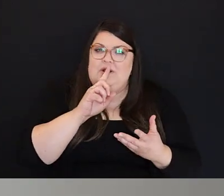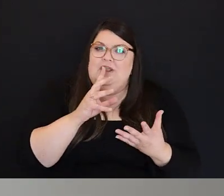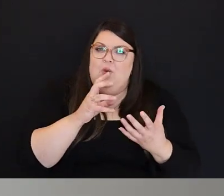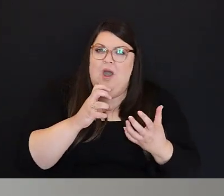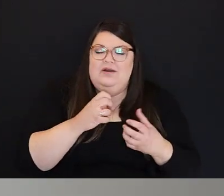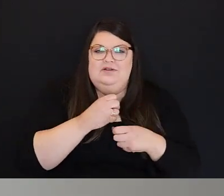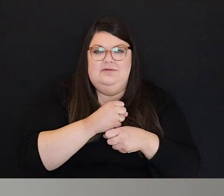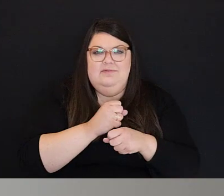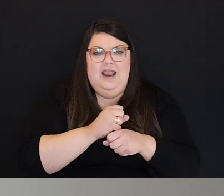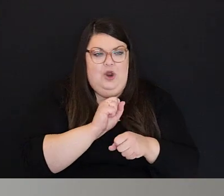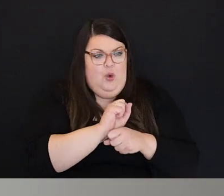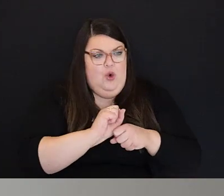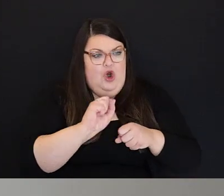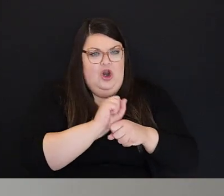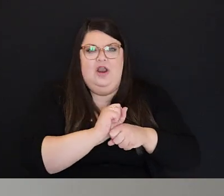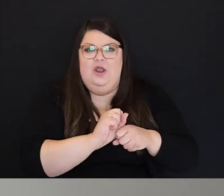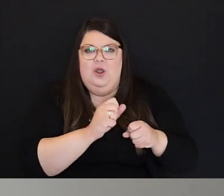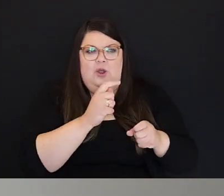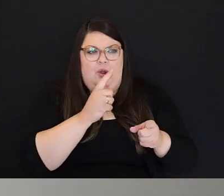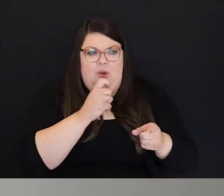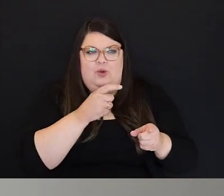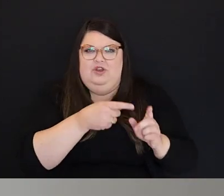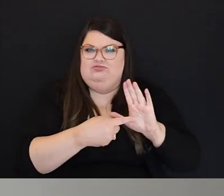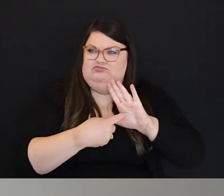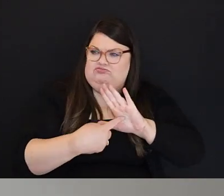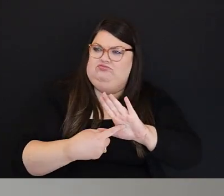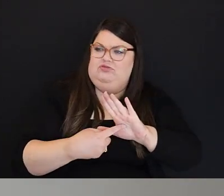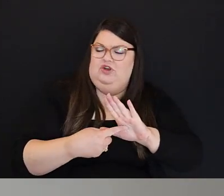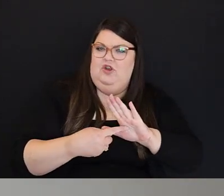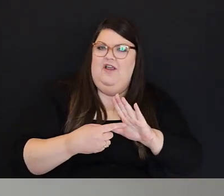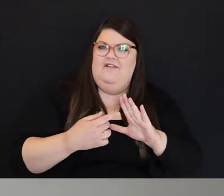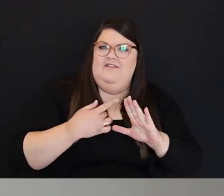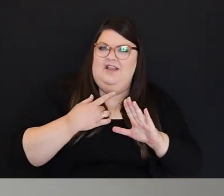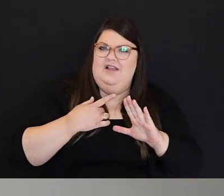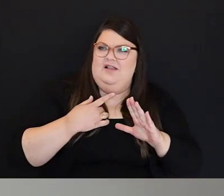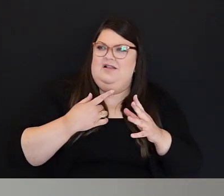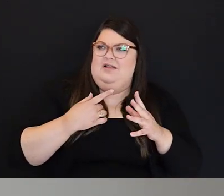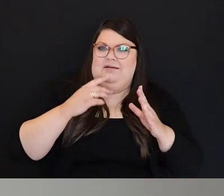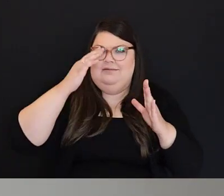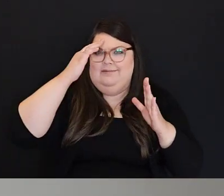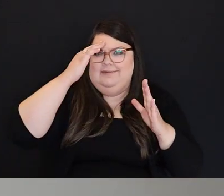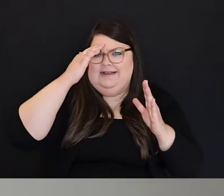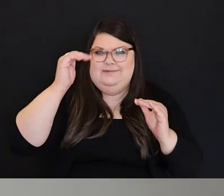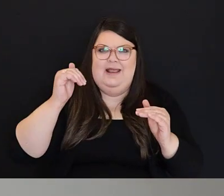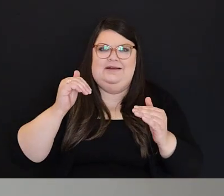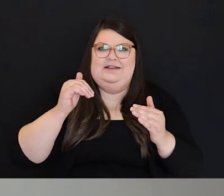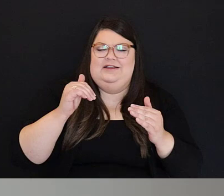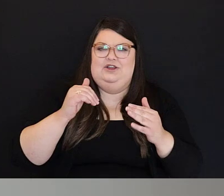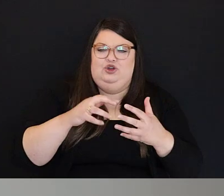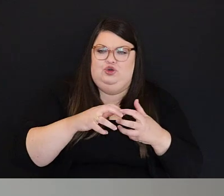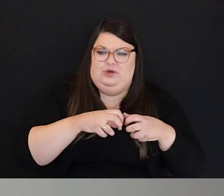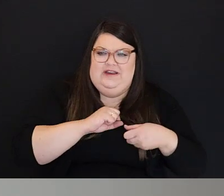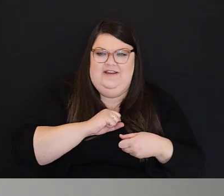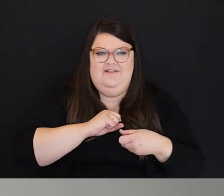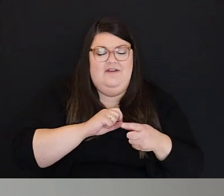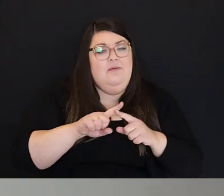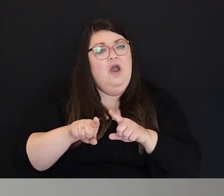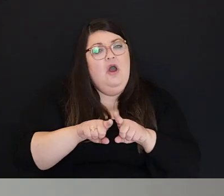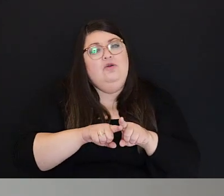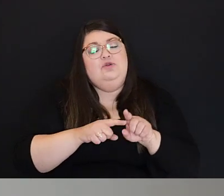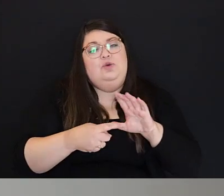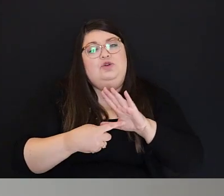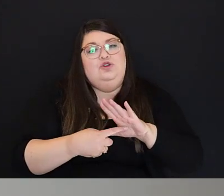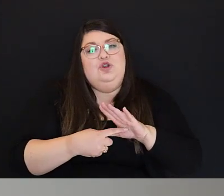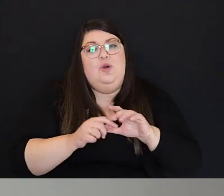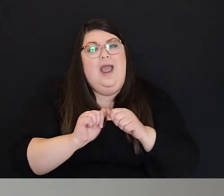those fears, of that anticipation of grief, but also to think about how we build family and how